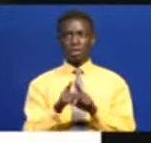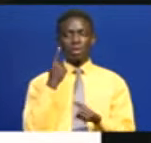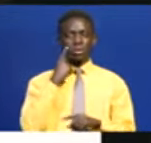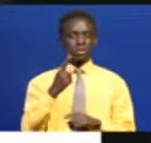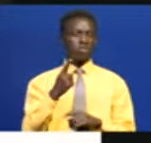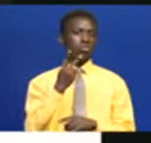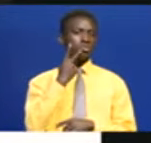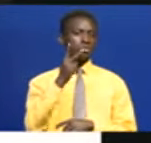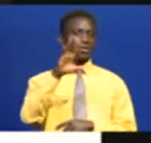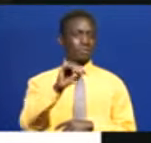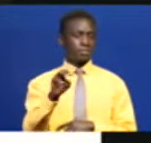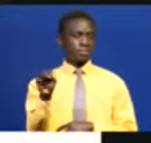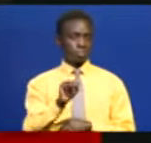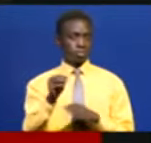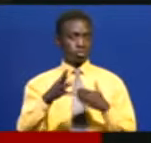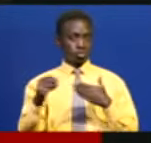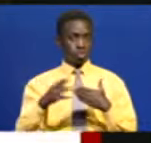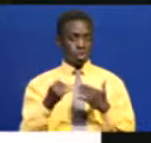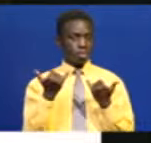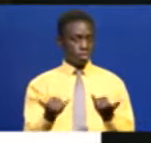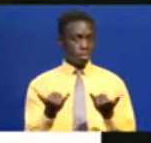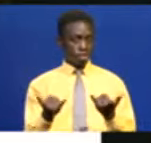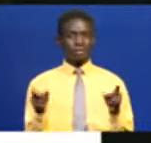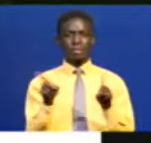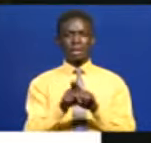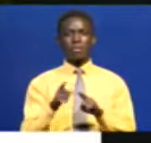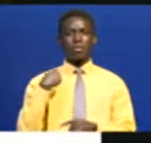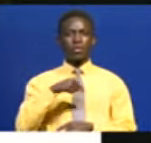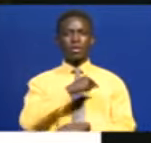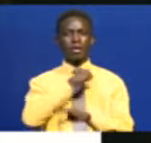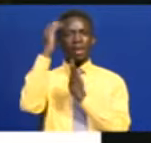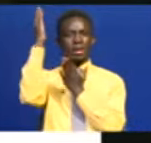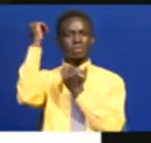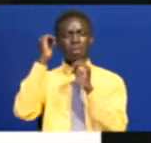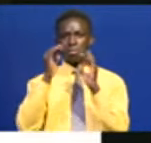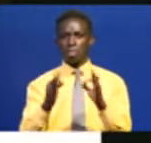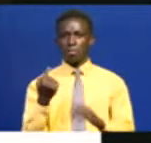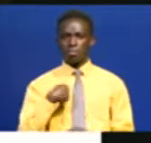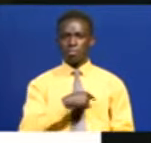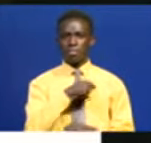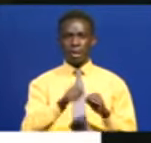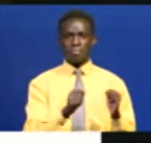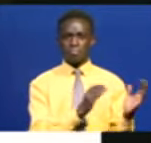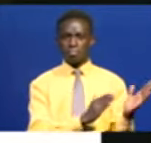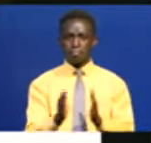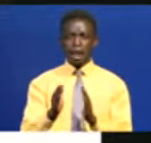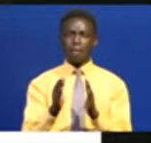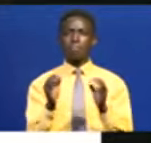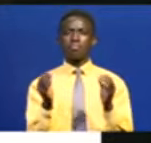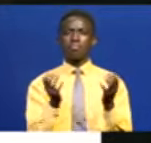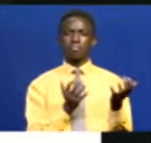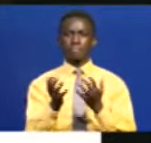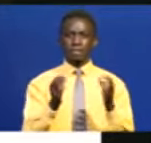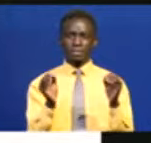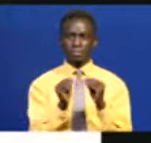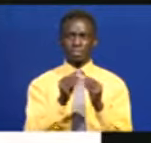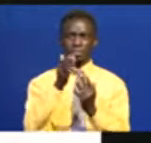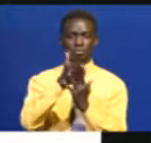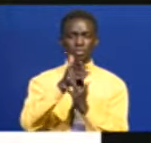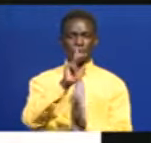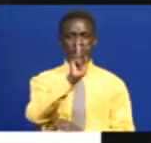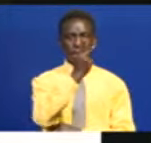million now. So we are expecting that if we can organize some business meeting between Kenyan and